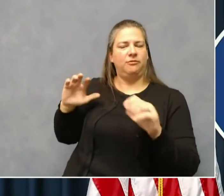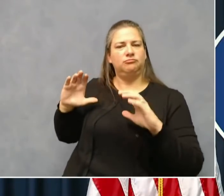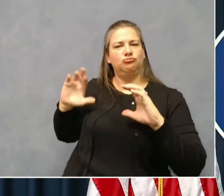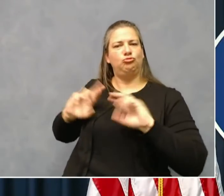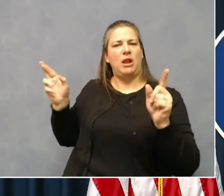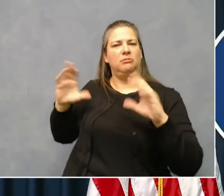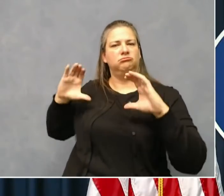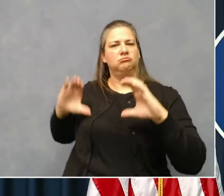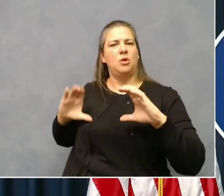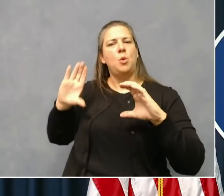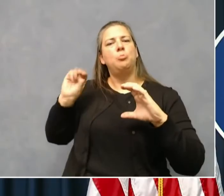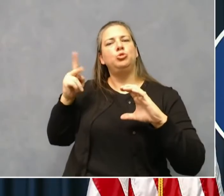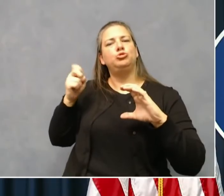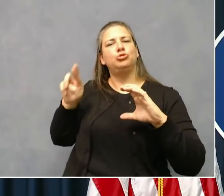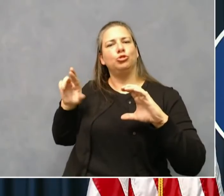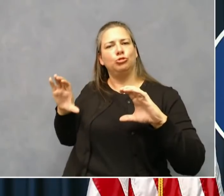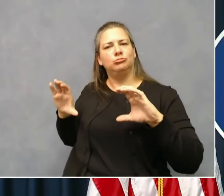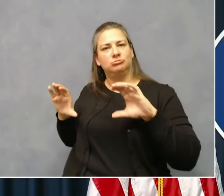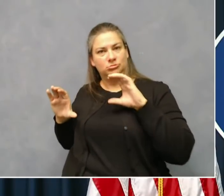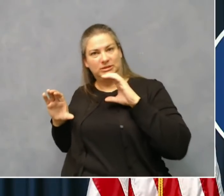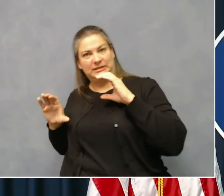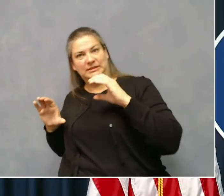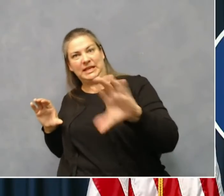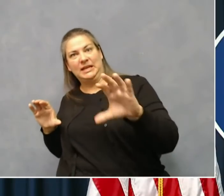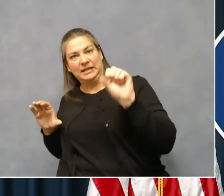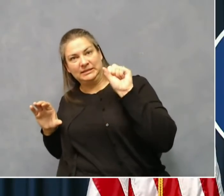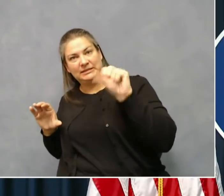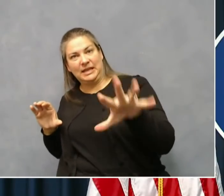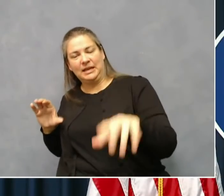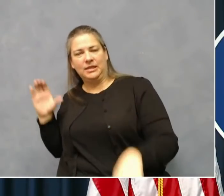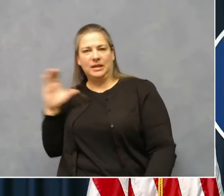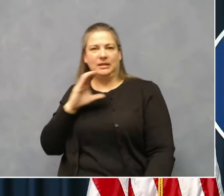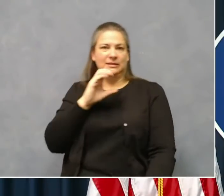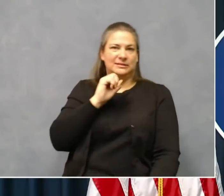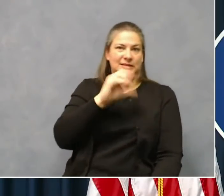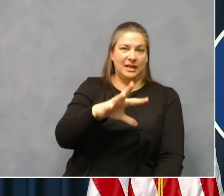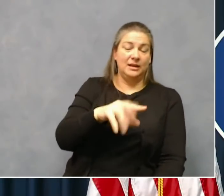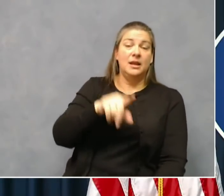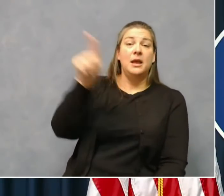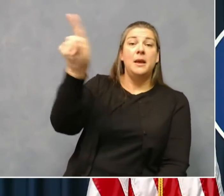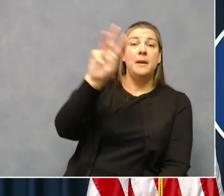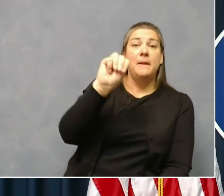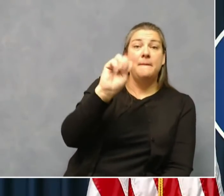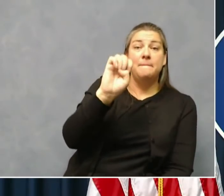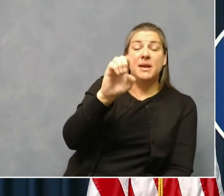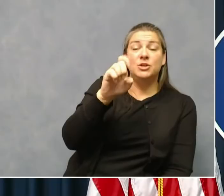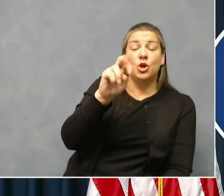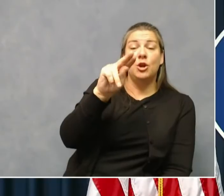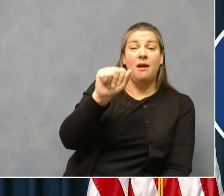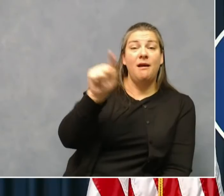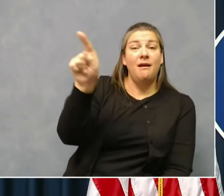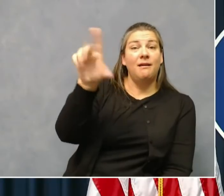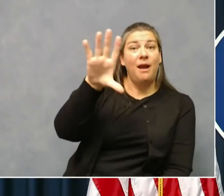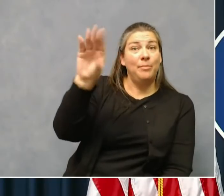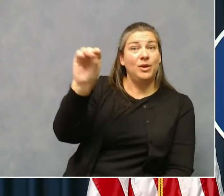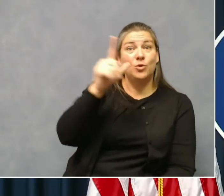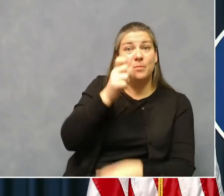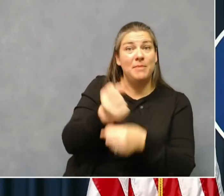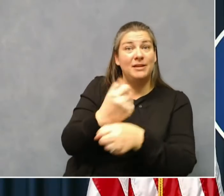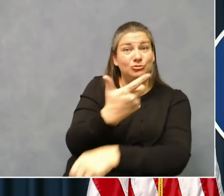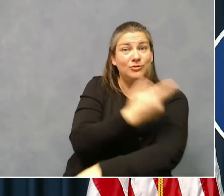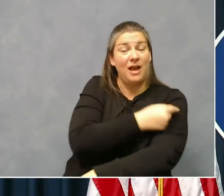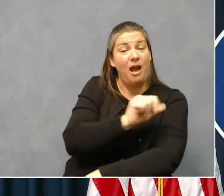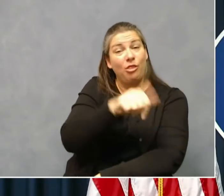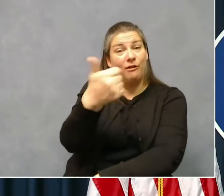Moderna is going to be, we think, 70+ thousand again, just that initial that initial dose